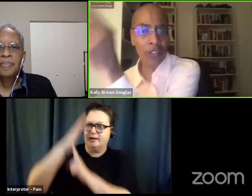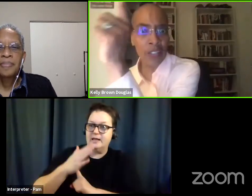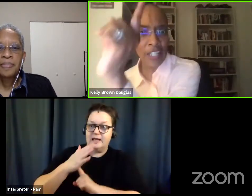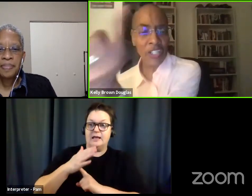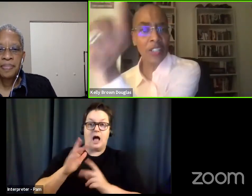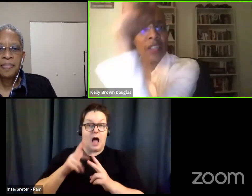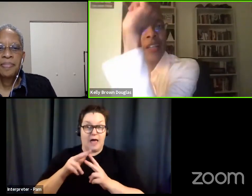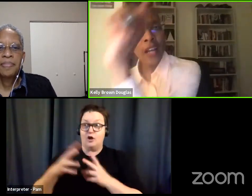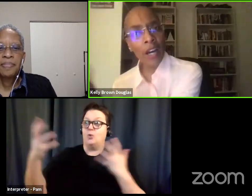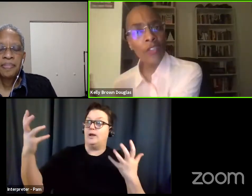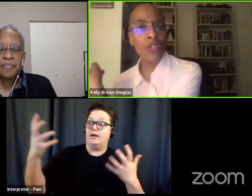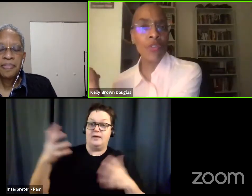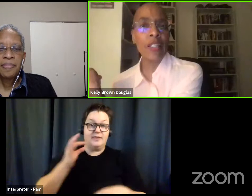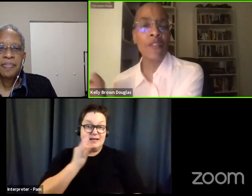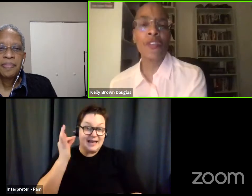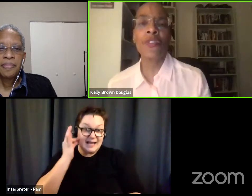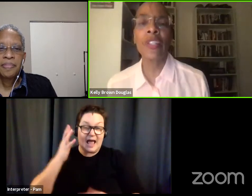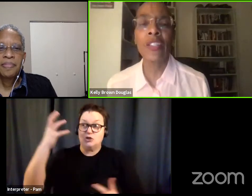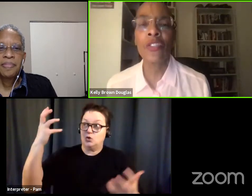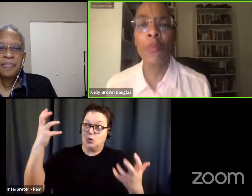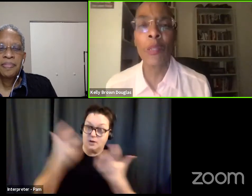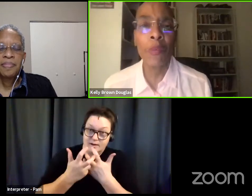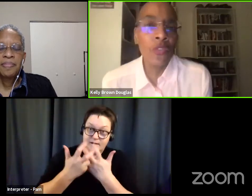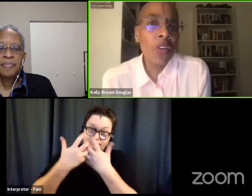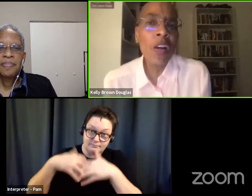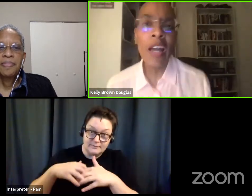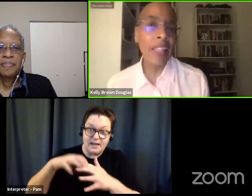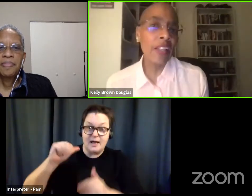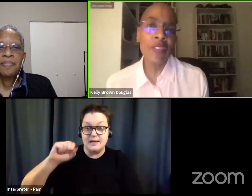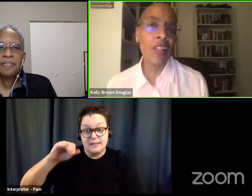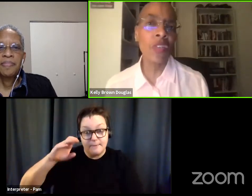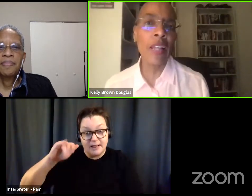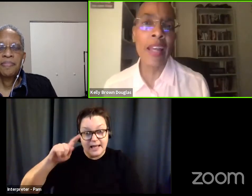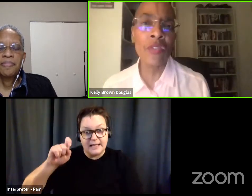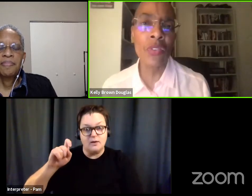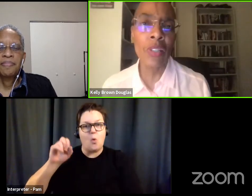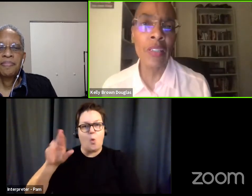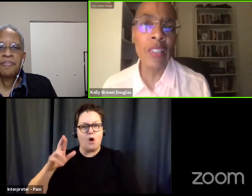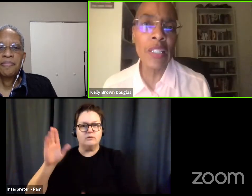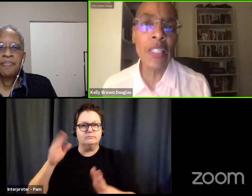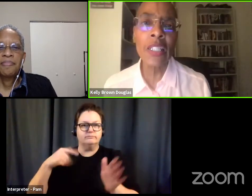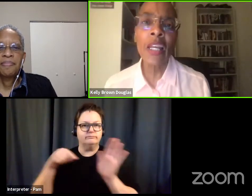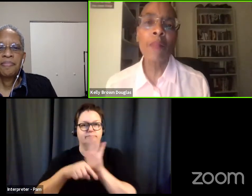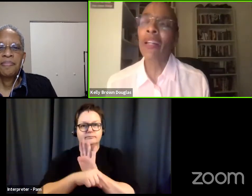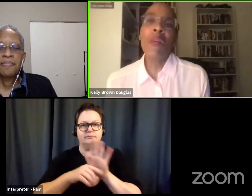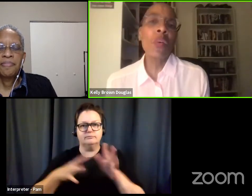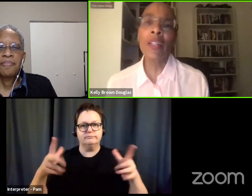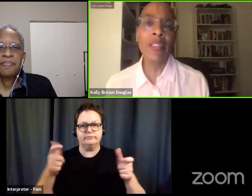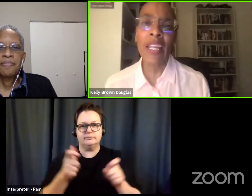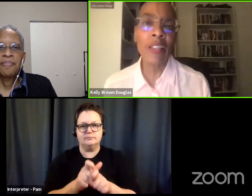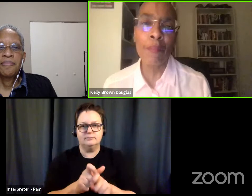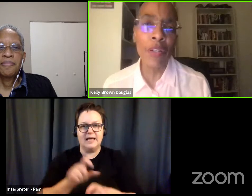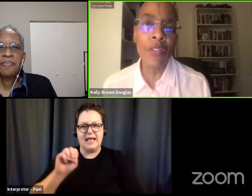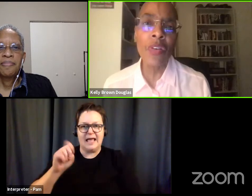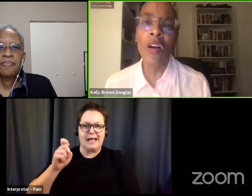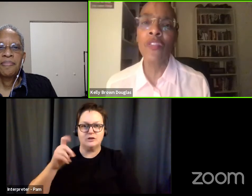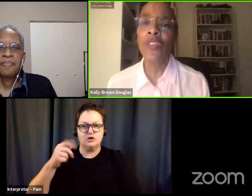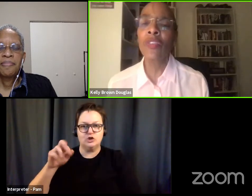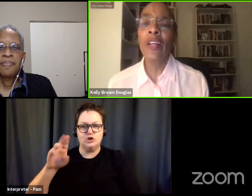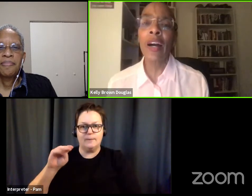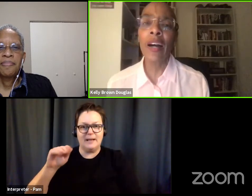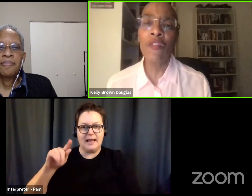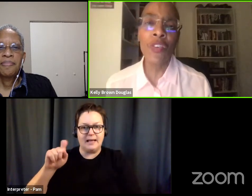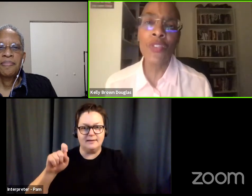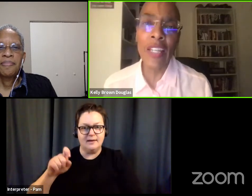this nation treated First Nations people. So that's our natural allegiance, but I want to take the burden off